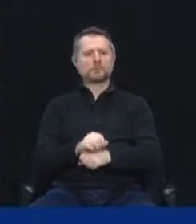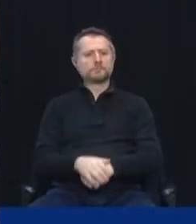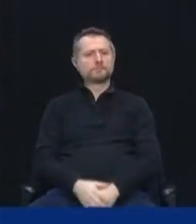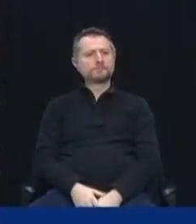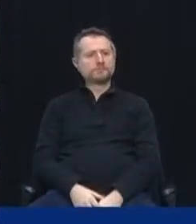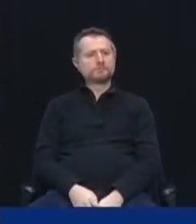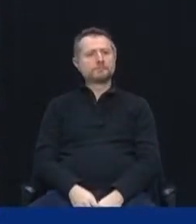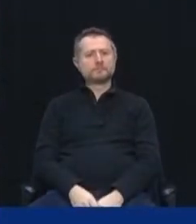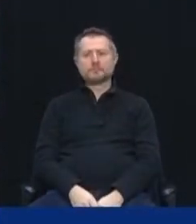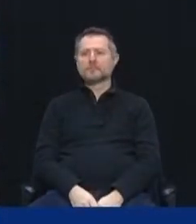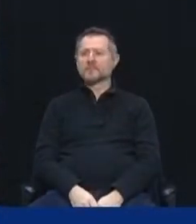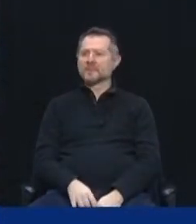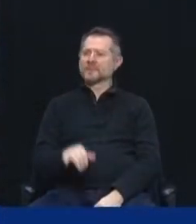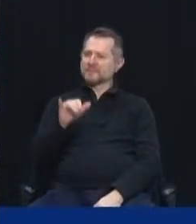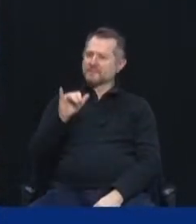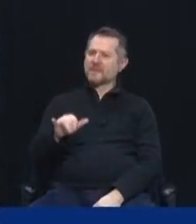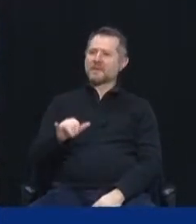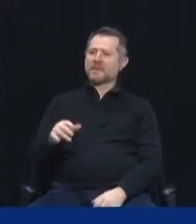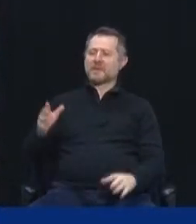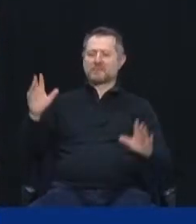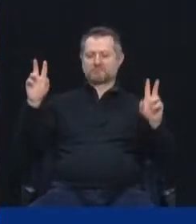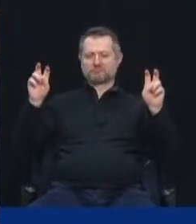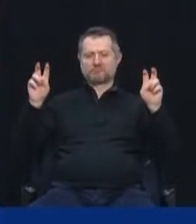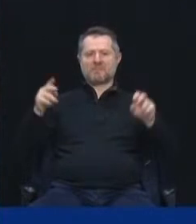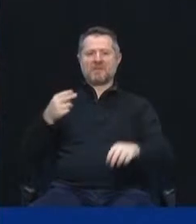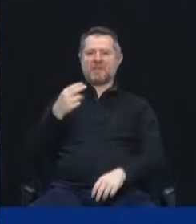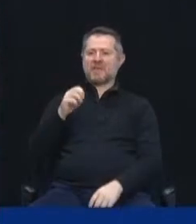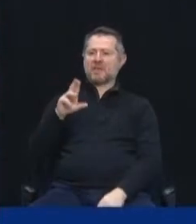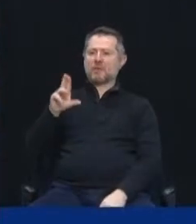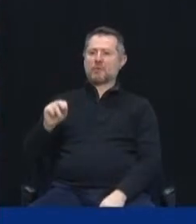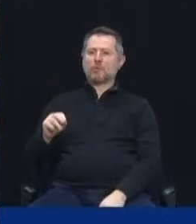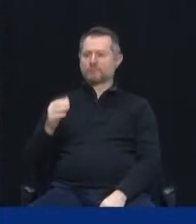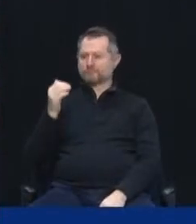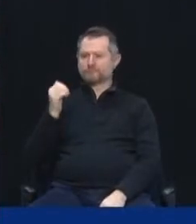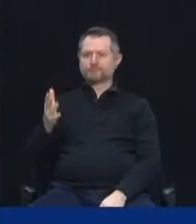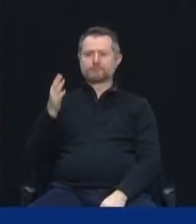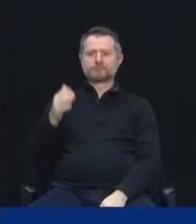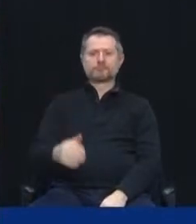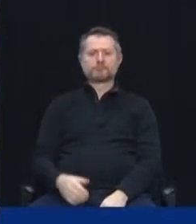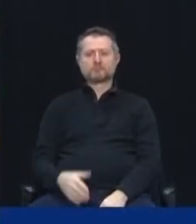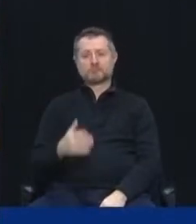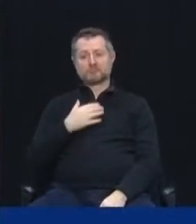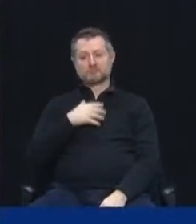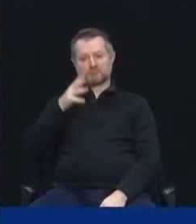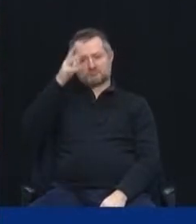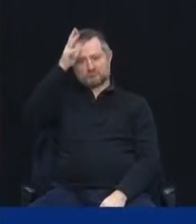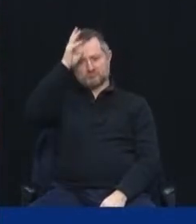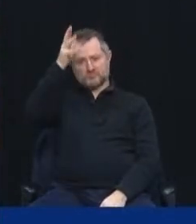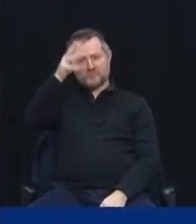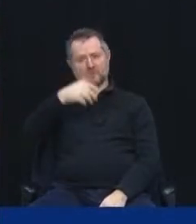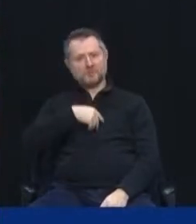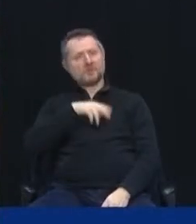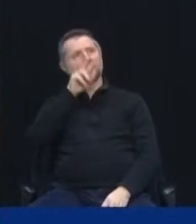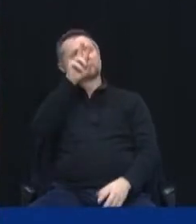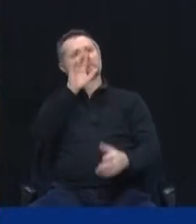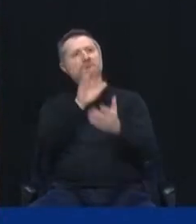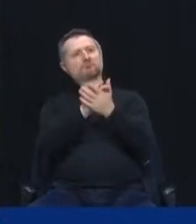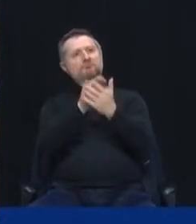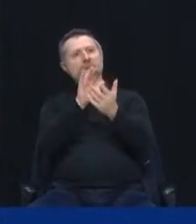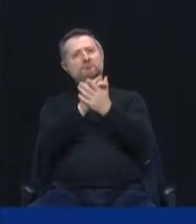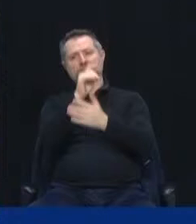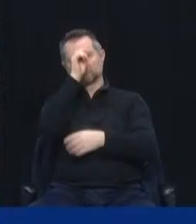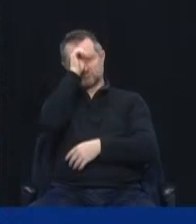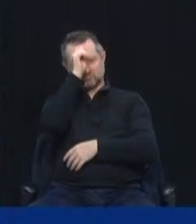They're heroes. They're heroes. My grandfather was a hero to me for what he did during the Great Depression.